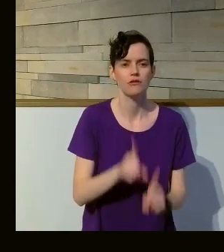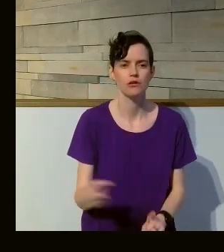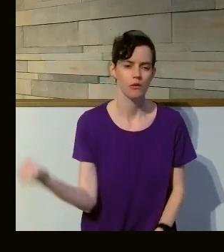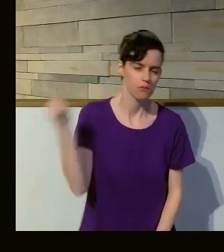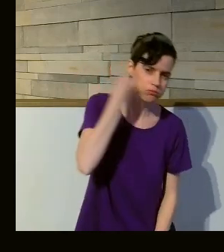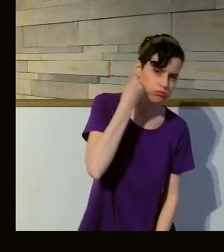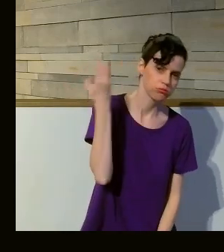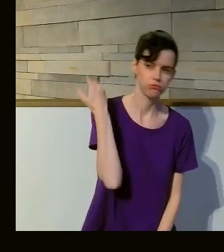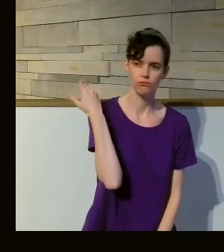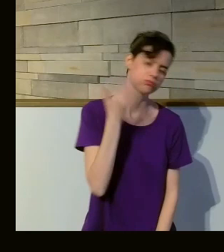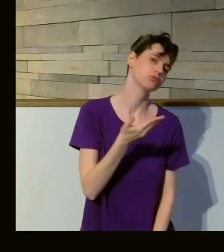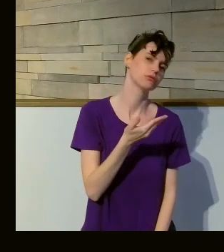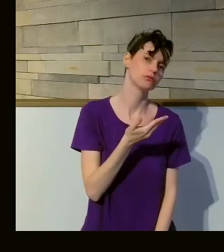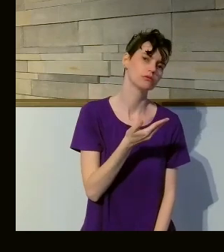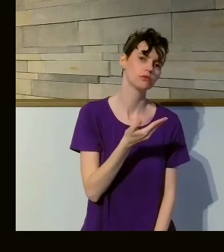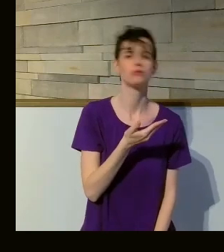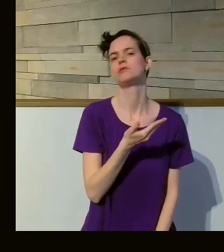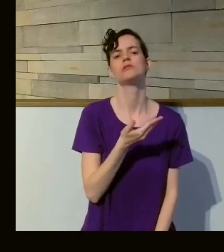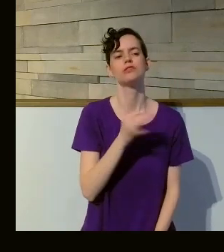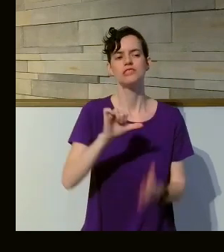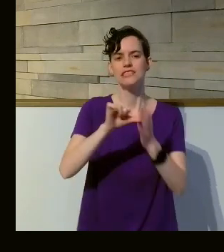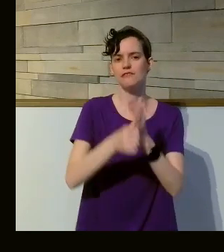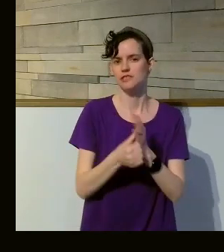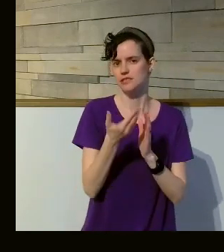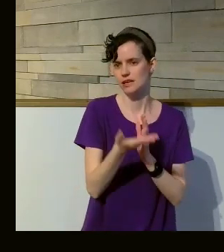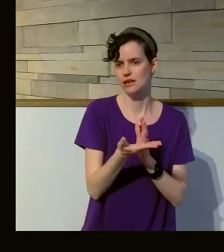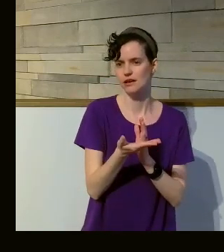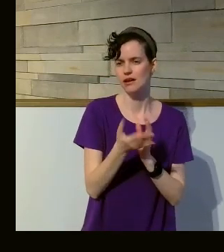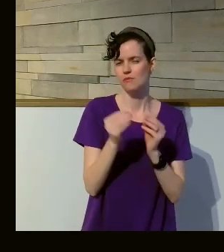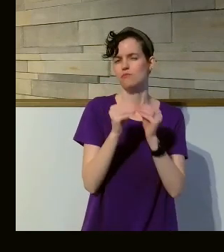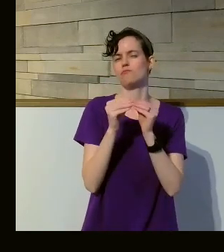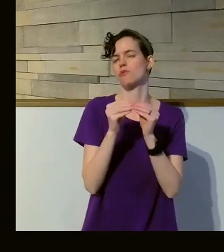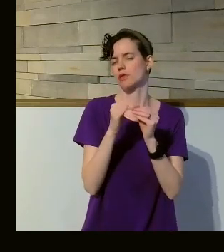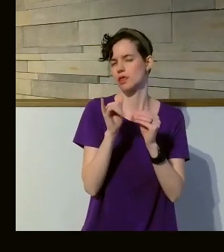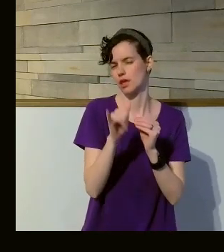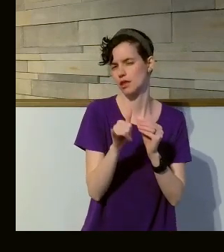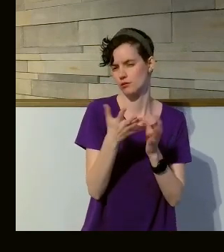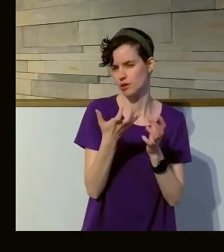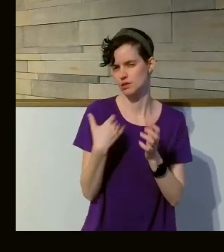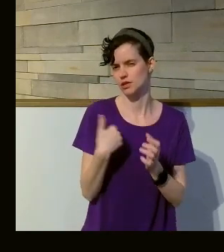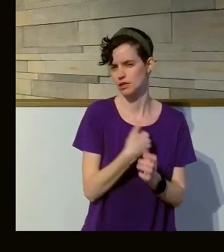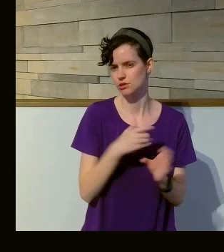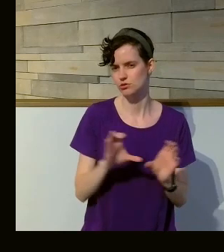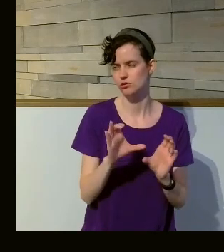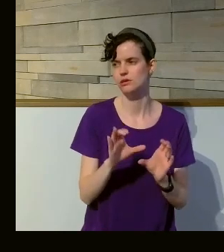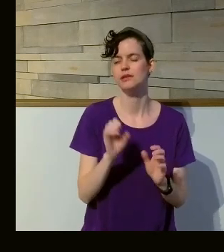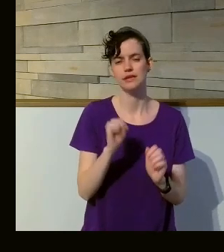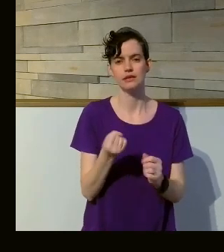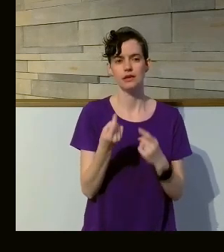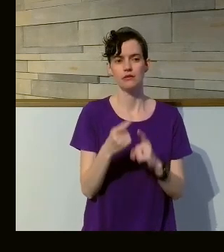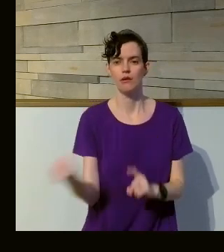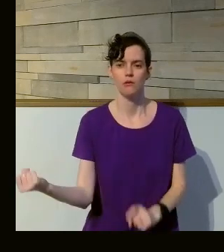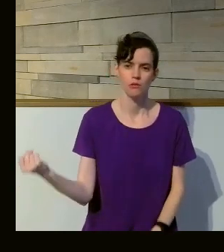on the right cheek. And so there's an emphasis there. There's a little bit more there that he wants us to do. And so, yes, when